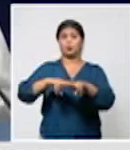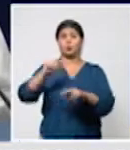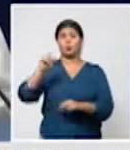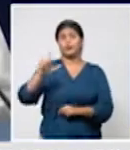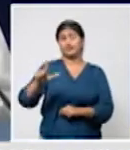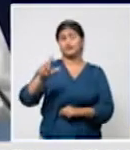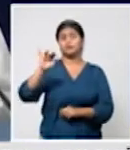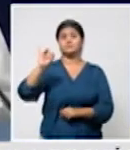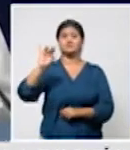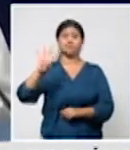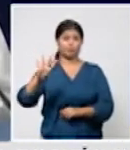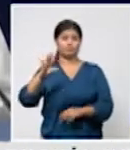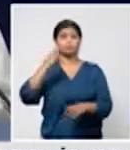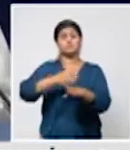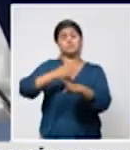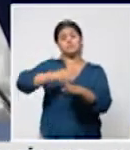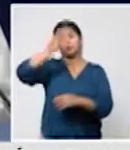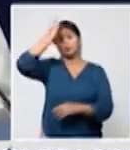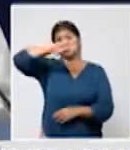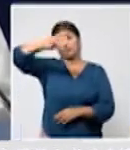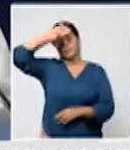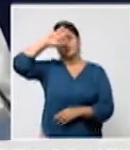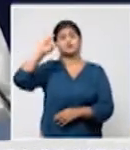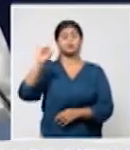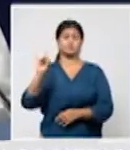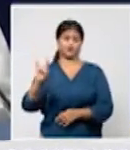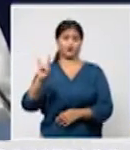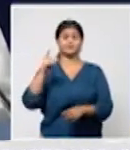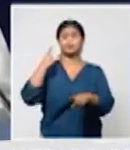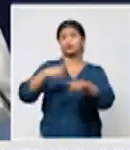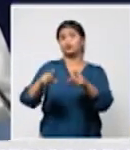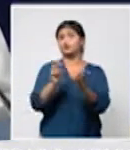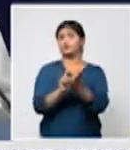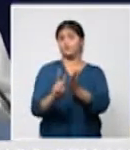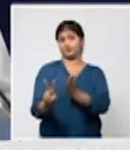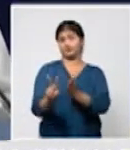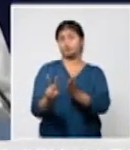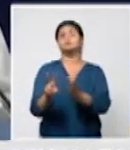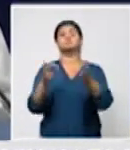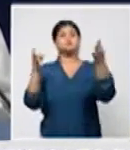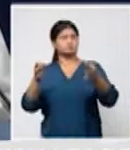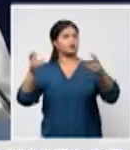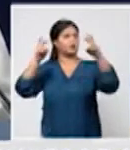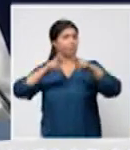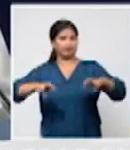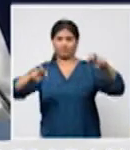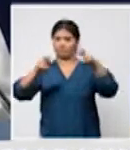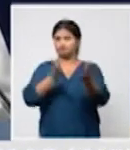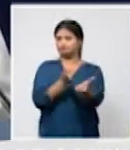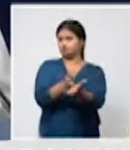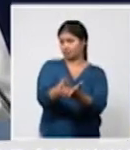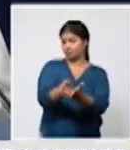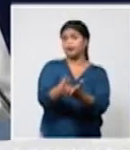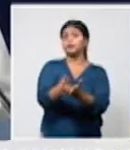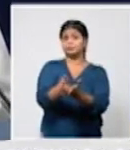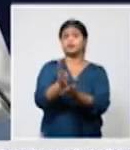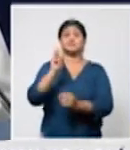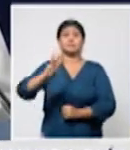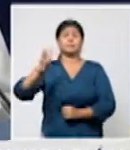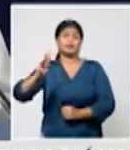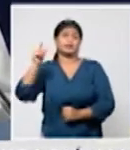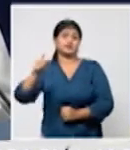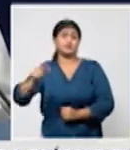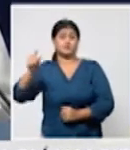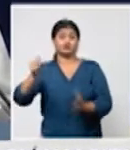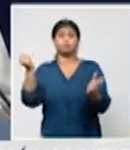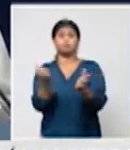79 from Santiago de Cuba, as well as from other provinces. The 33 positive cases diagnosed